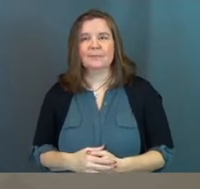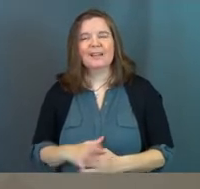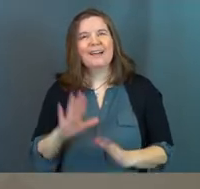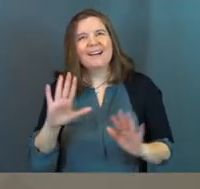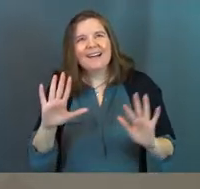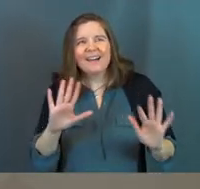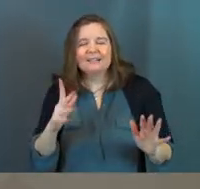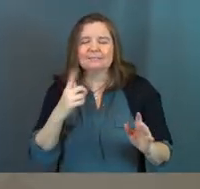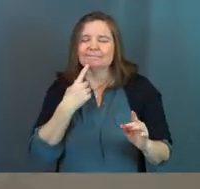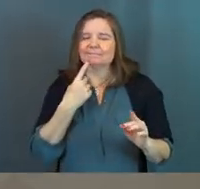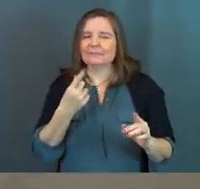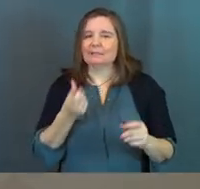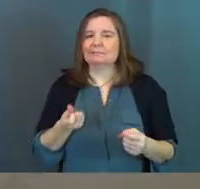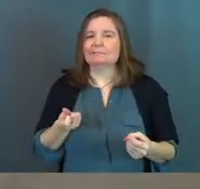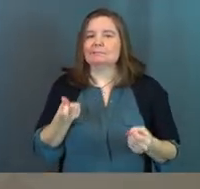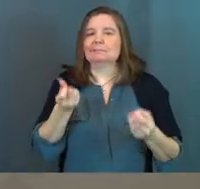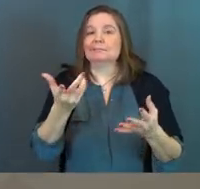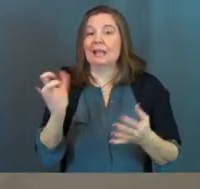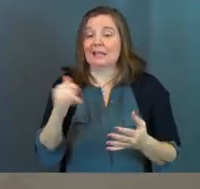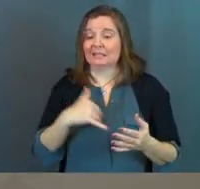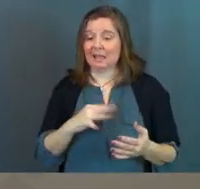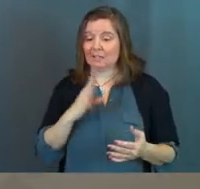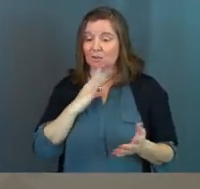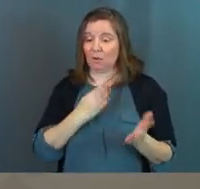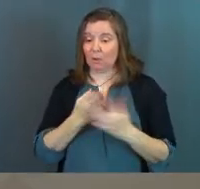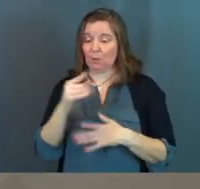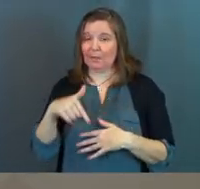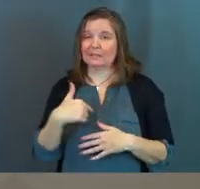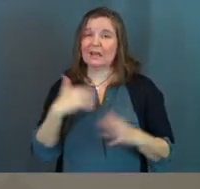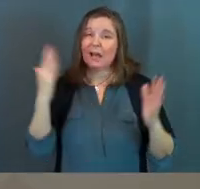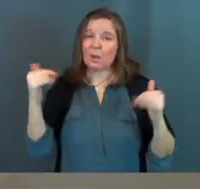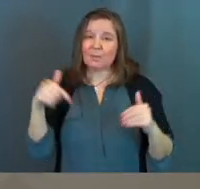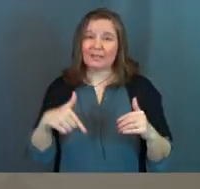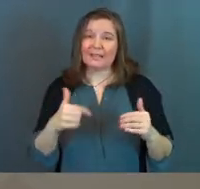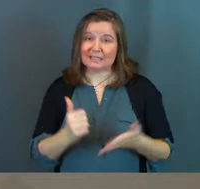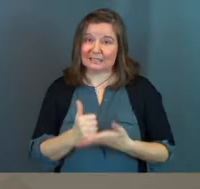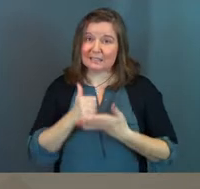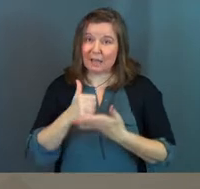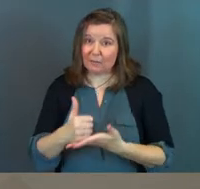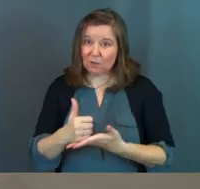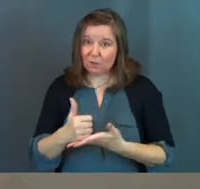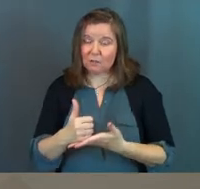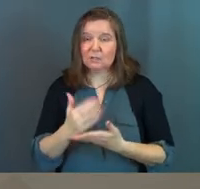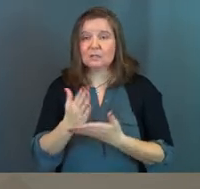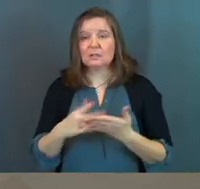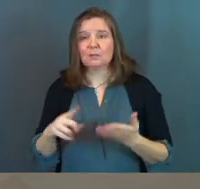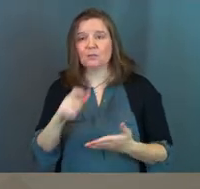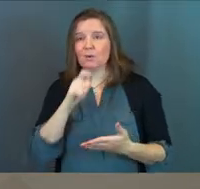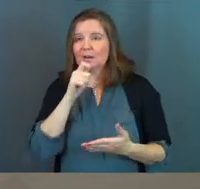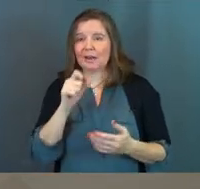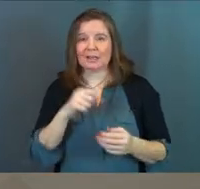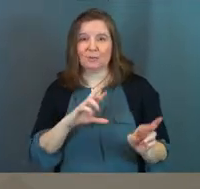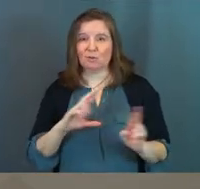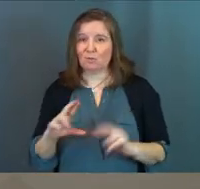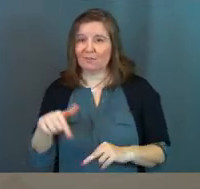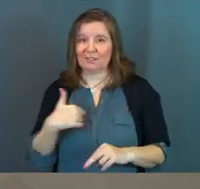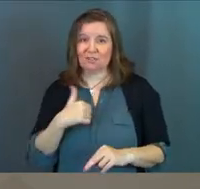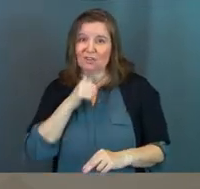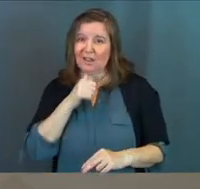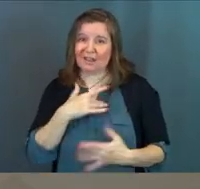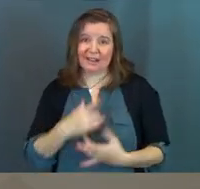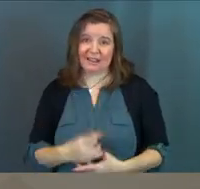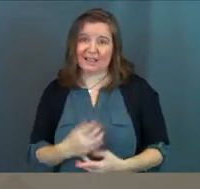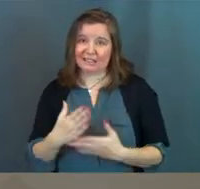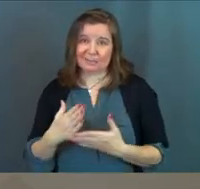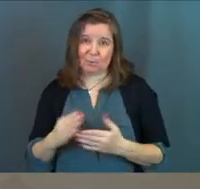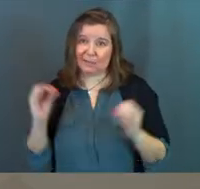I'll just throw out a disclaimer that as I talk through this, I hope that this is helpful. Some of you are not going to be ready for this, and you're not going to